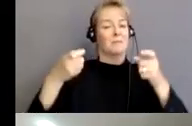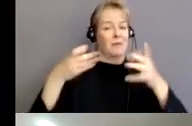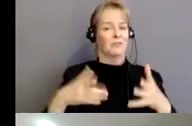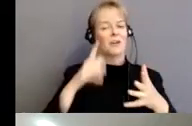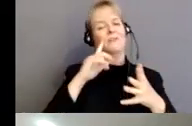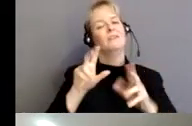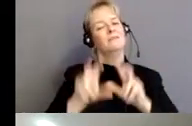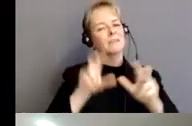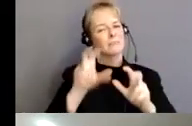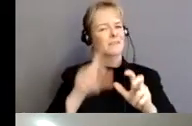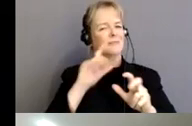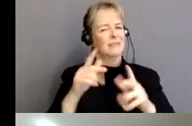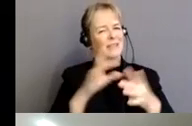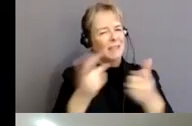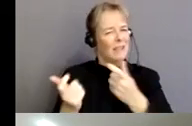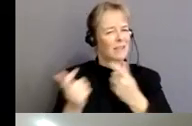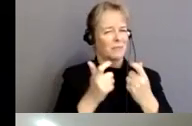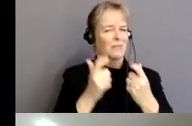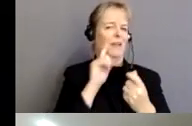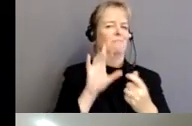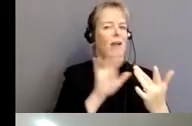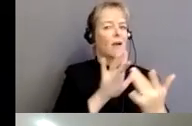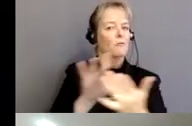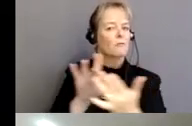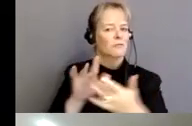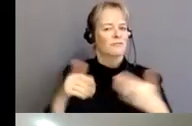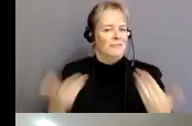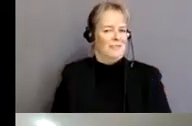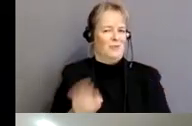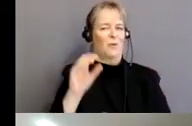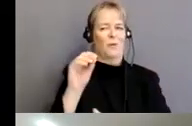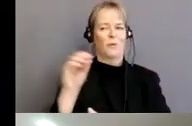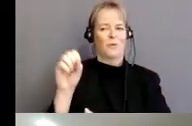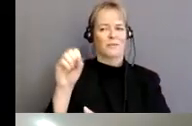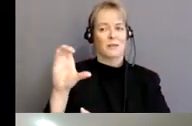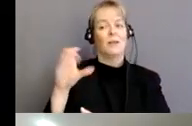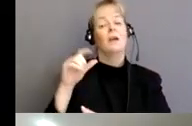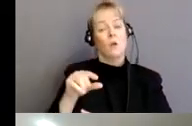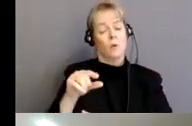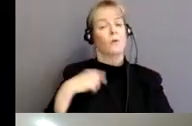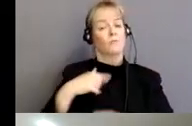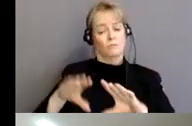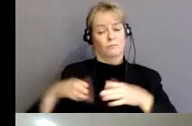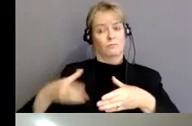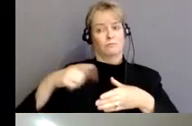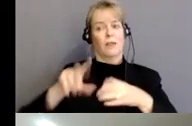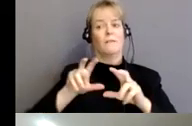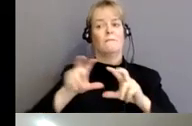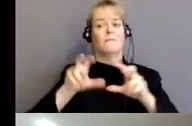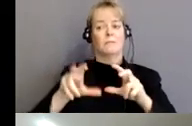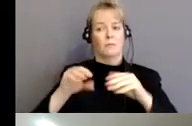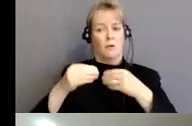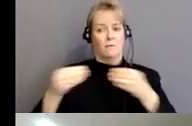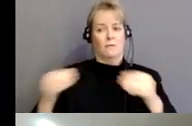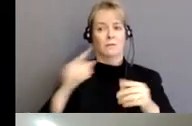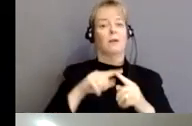Ontario Securities Commission. And we are from the Investor Office. So with me is my colleague, Christine Allen, who's